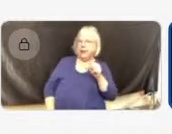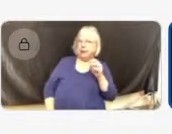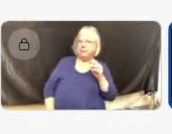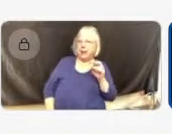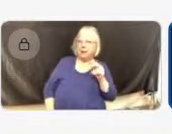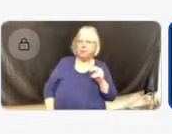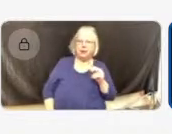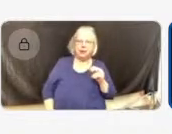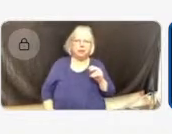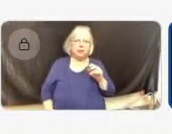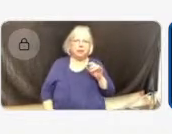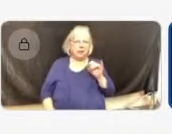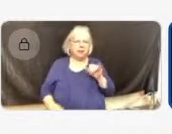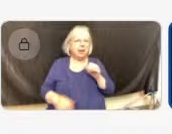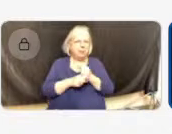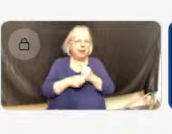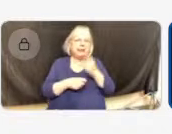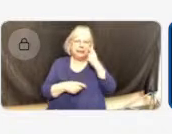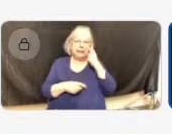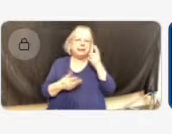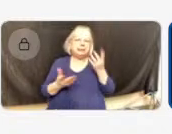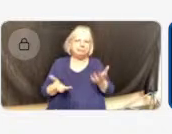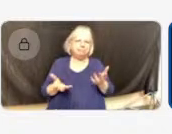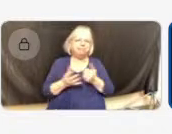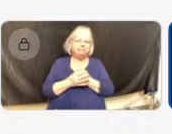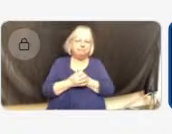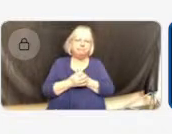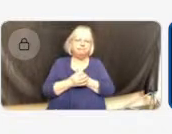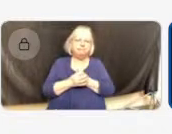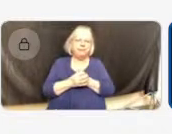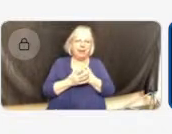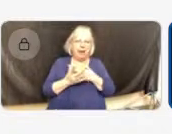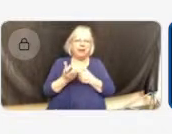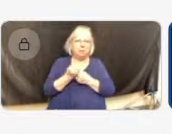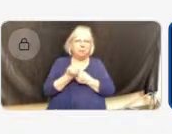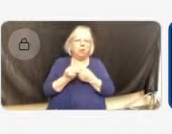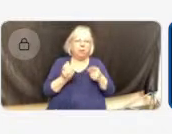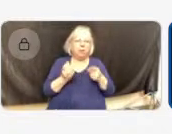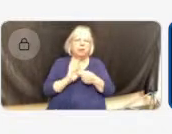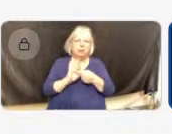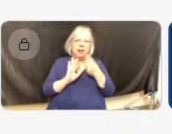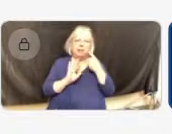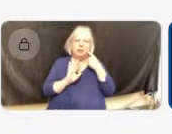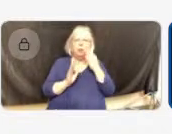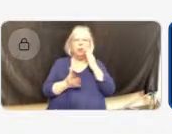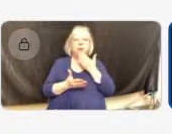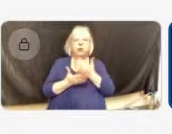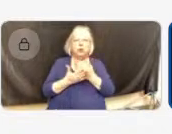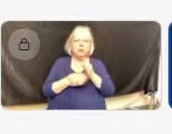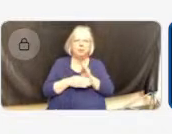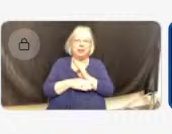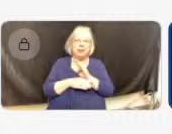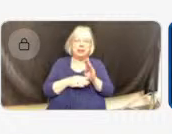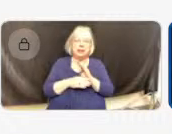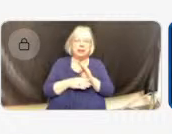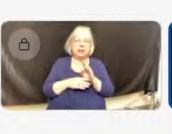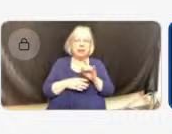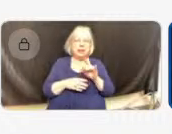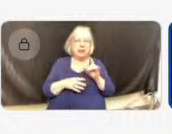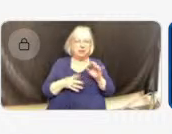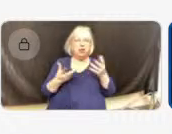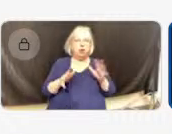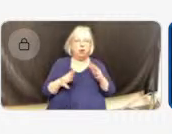well, that makes sense then. I'm in support of this. I think this will be a good business may as well if she's already on the